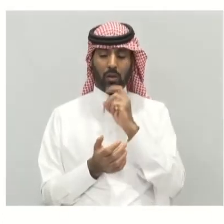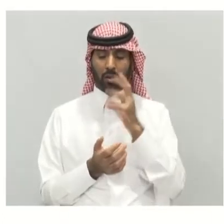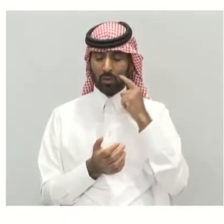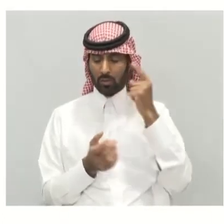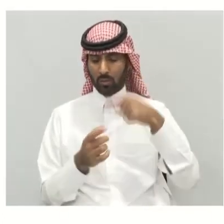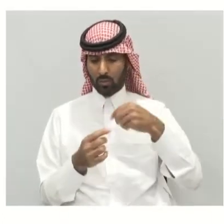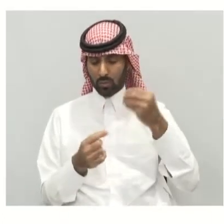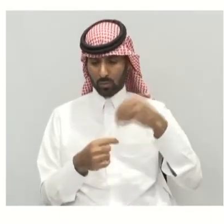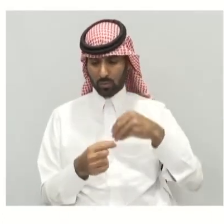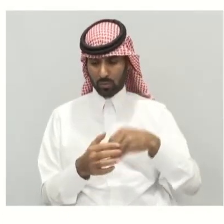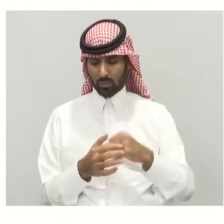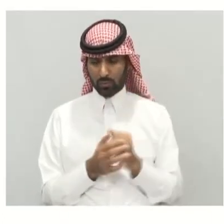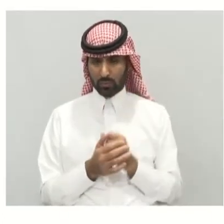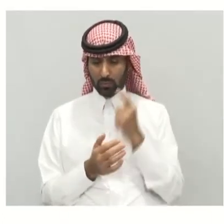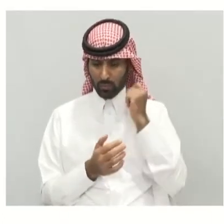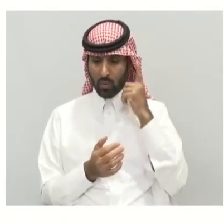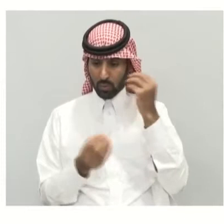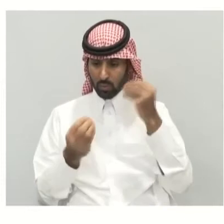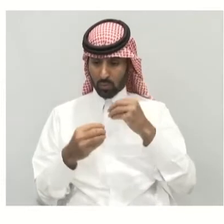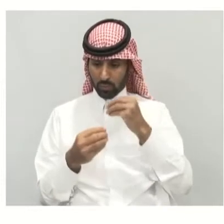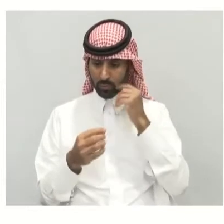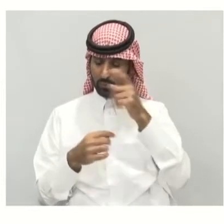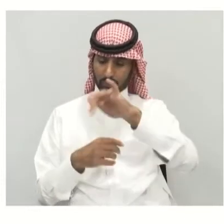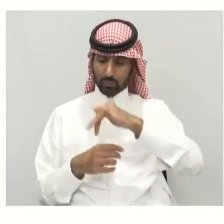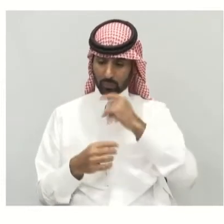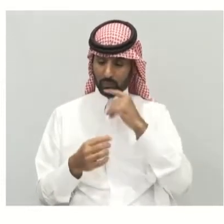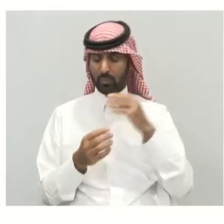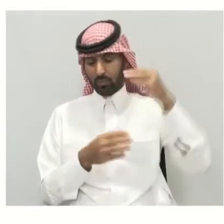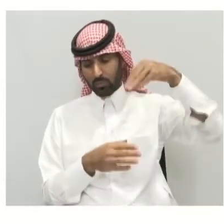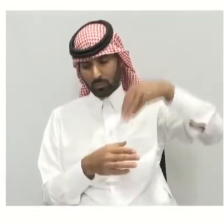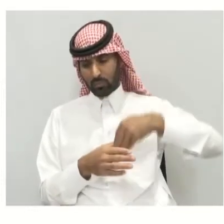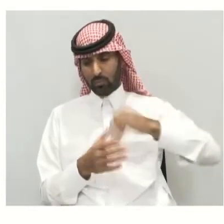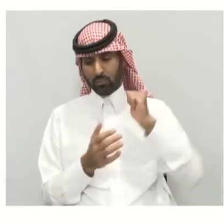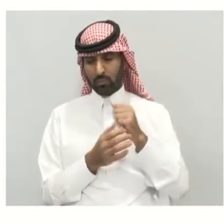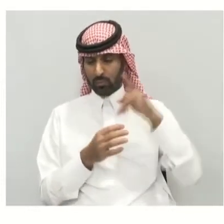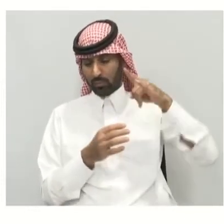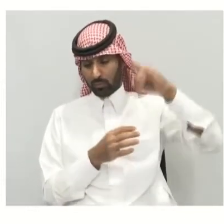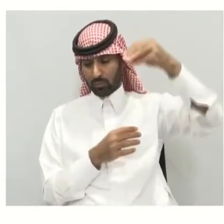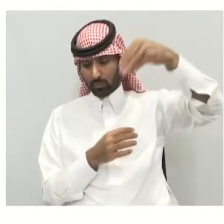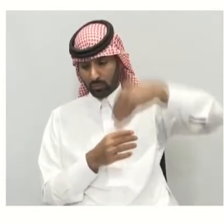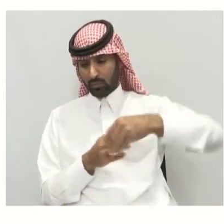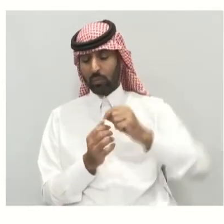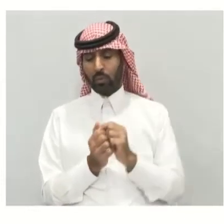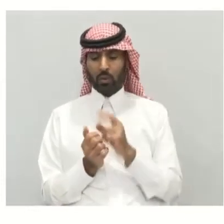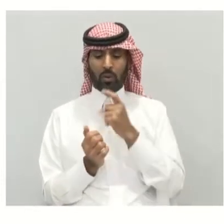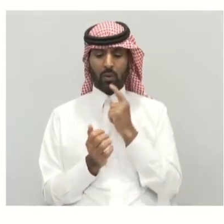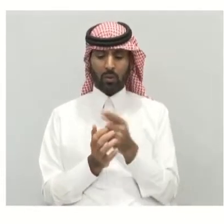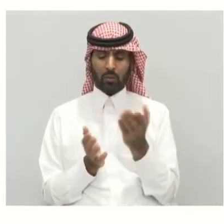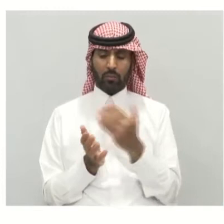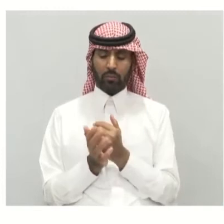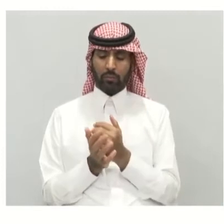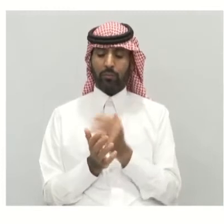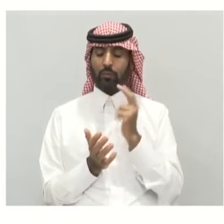at our facility. That's why it's popular. There are many people doing these jumps. How high? The plane, 900 meters